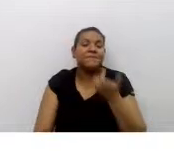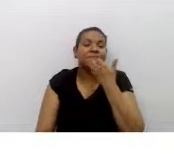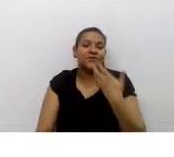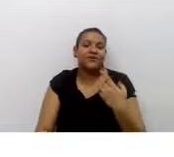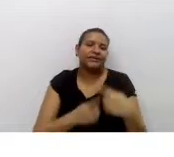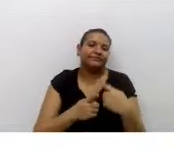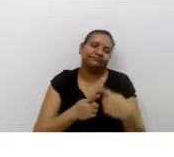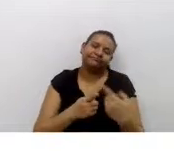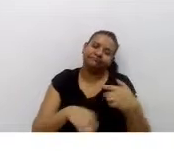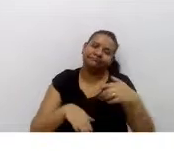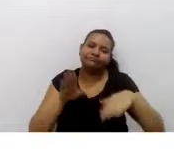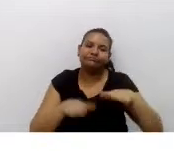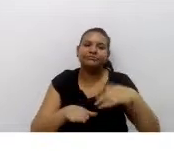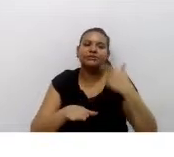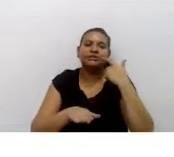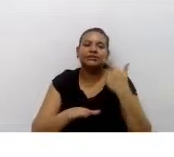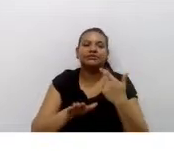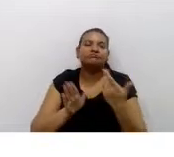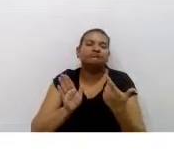who are used to